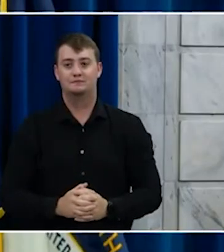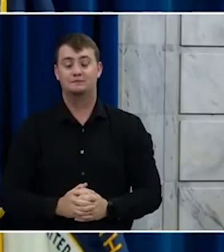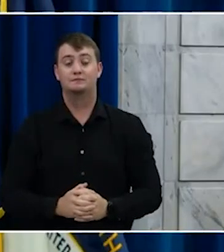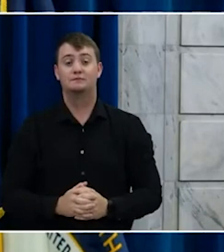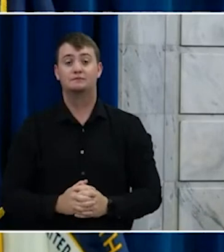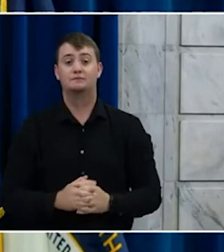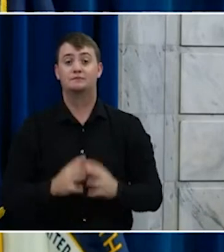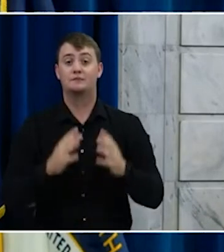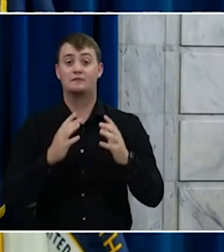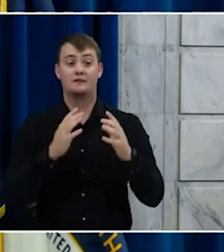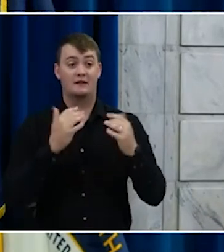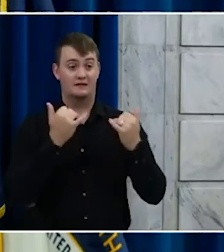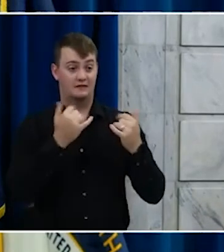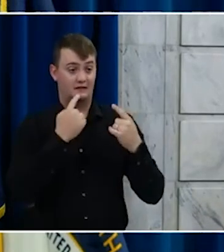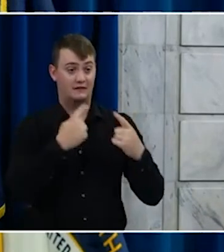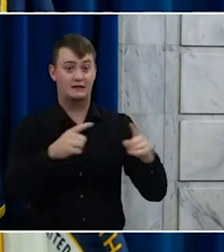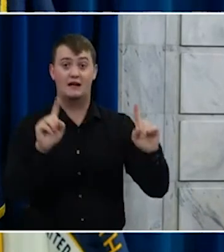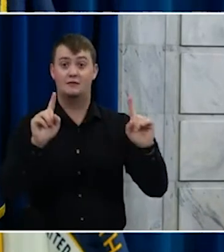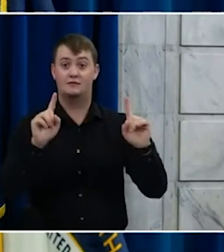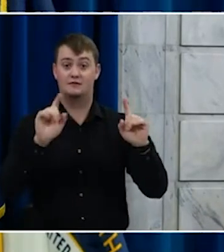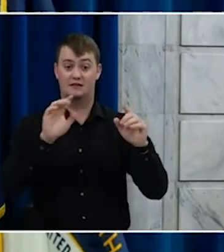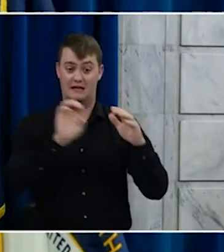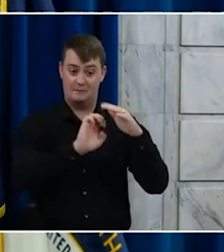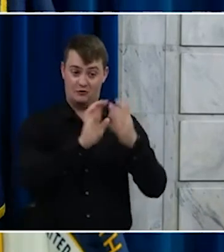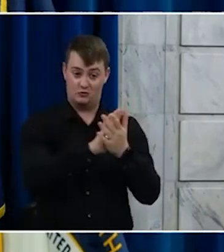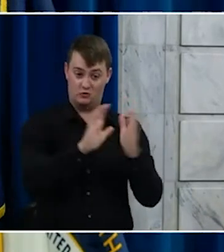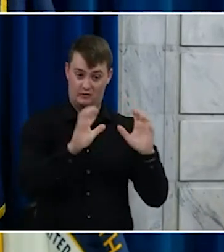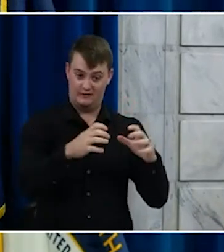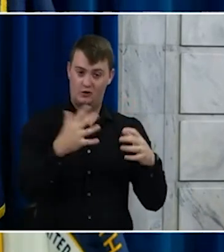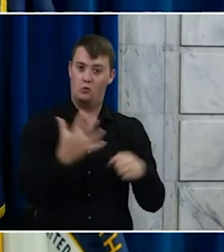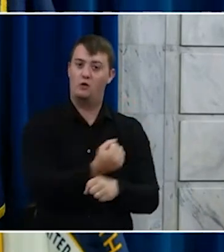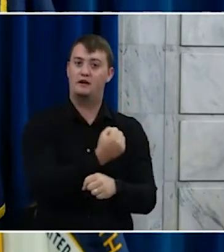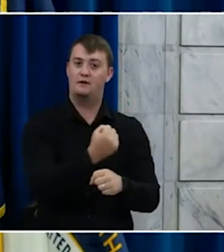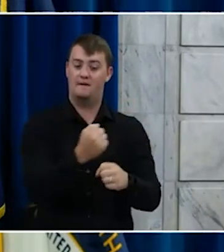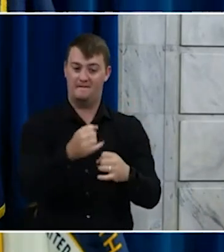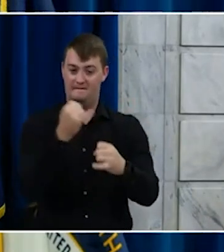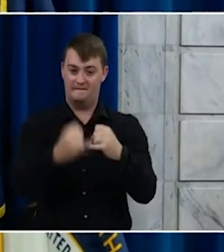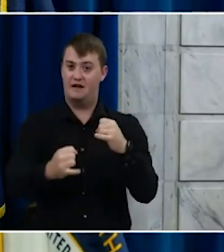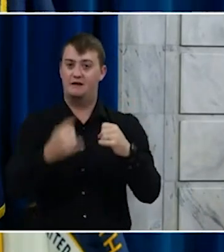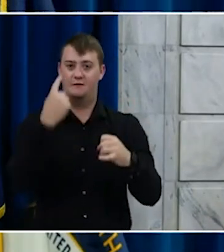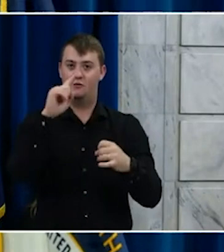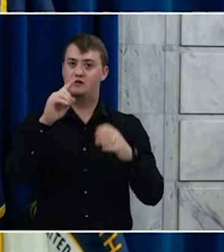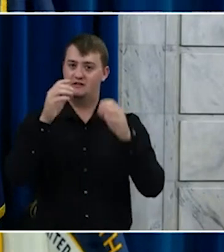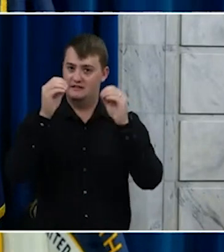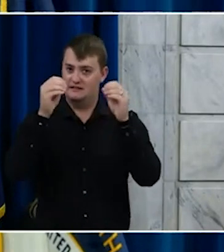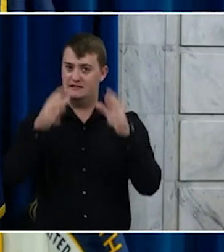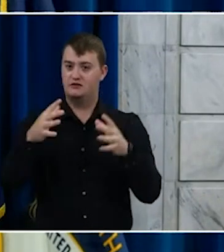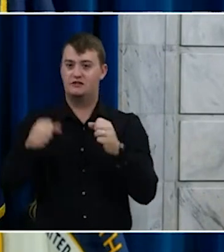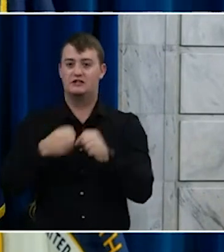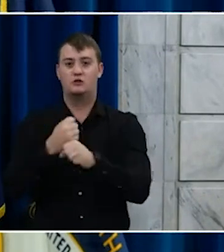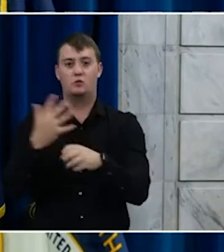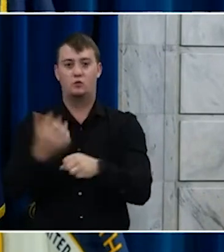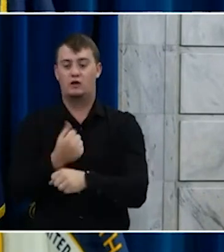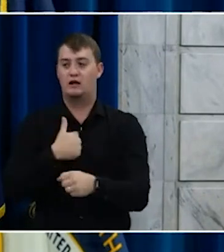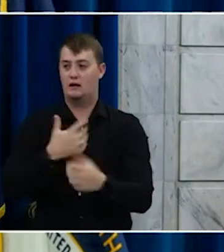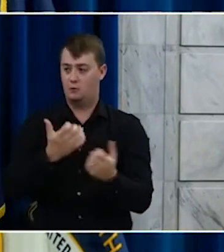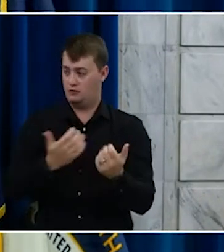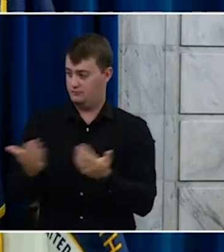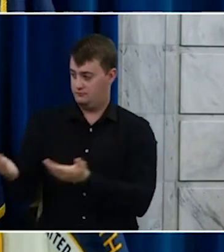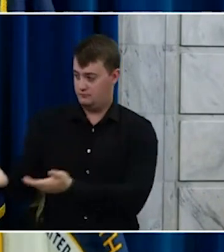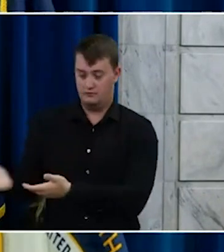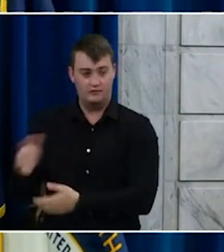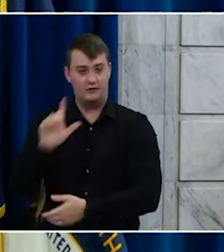To announce the elementary school division winner and finalist for the Kentucky Teacher of the Year Award, I now invite back to the